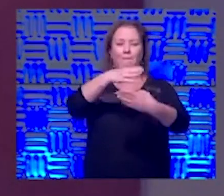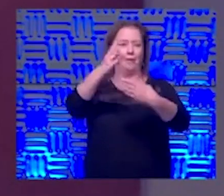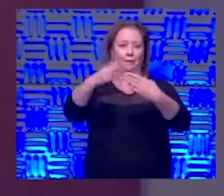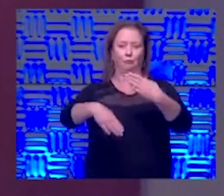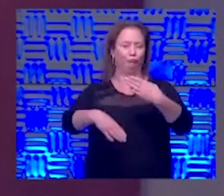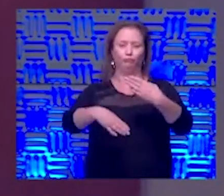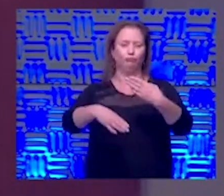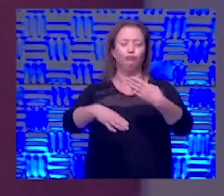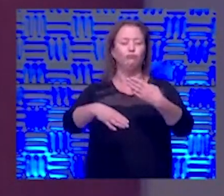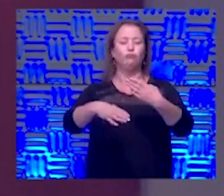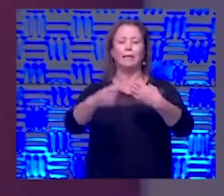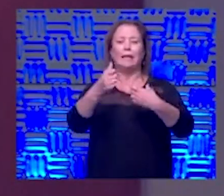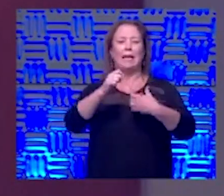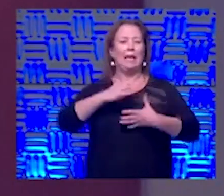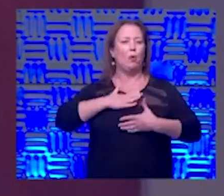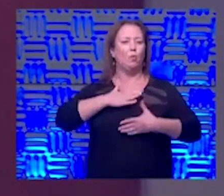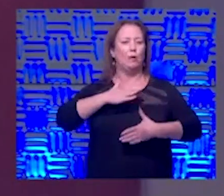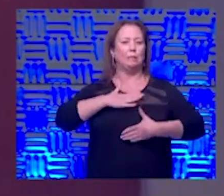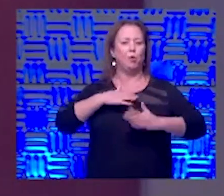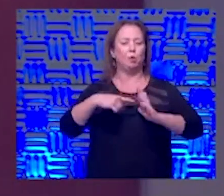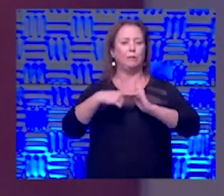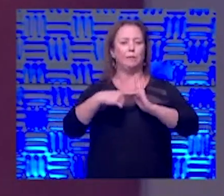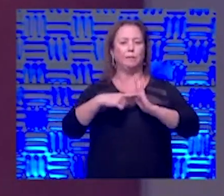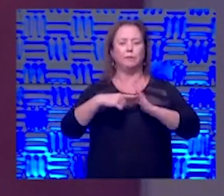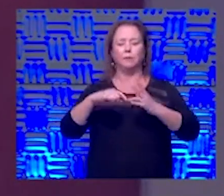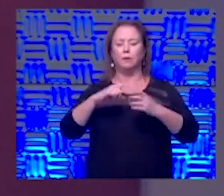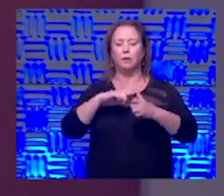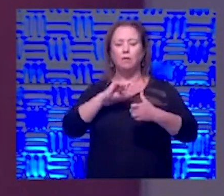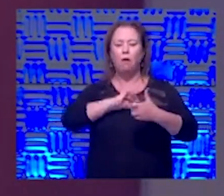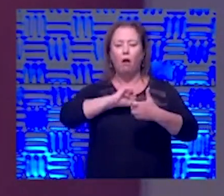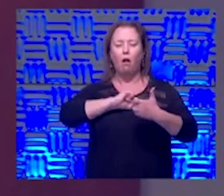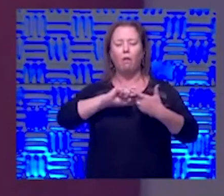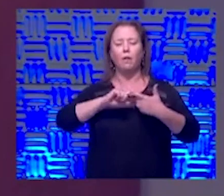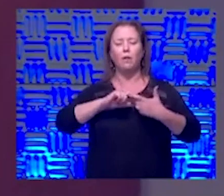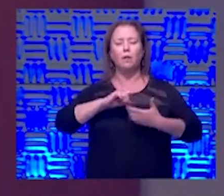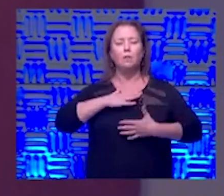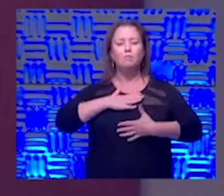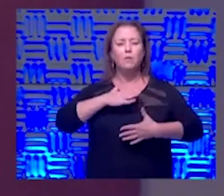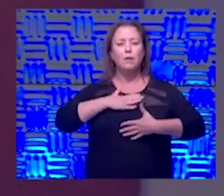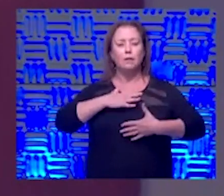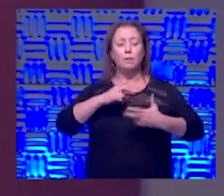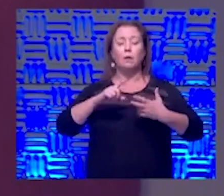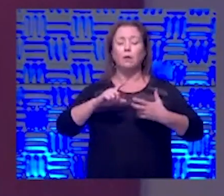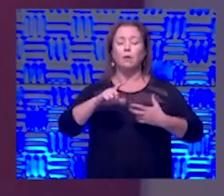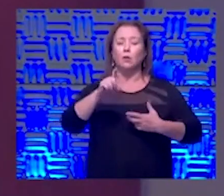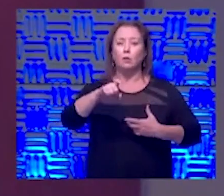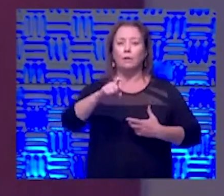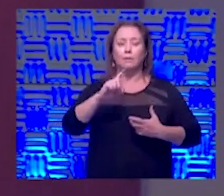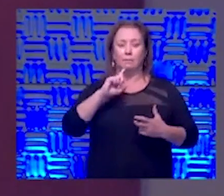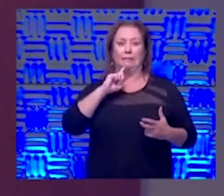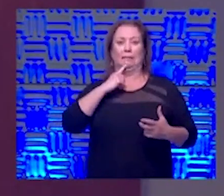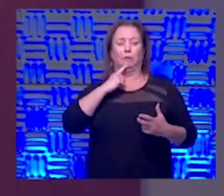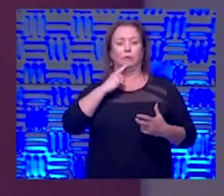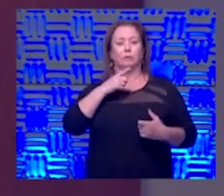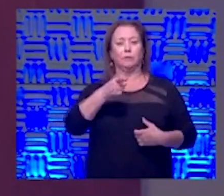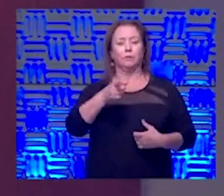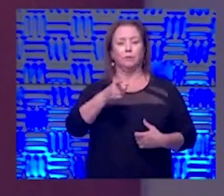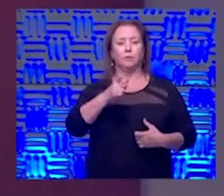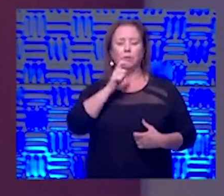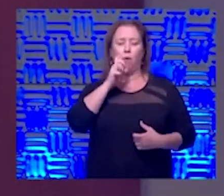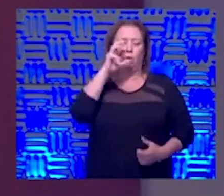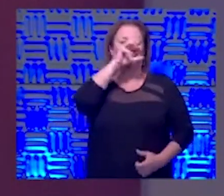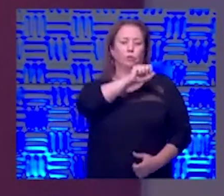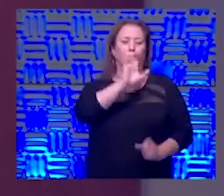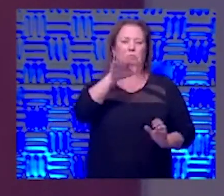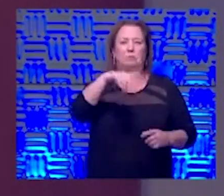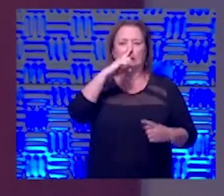So any respiratory symptoms, really, any cough or shortness of breath should be taken seriously. Don't assume this